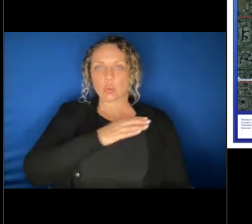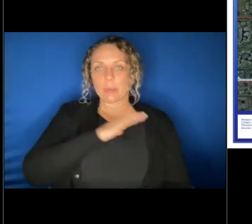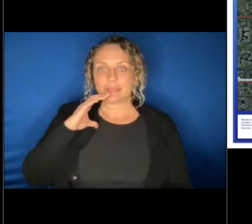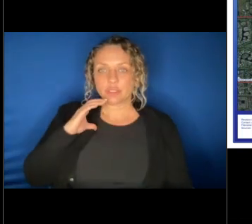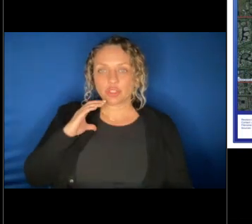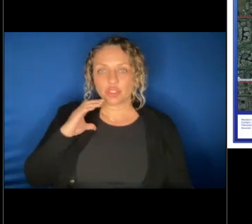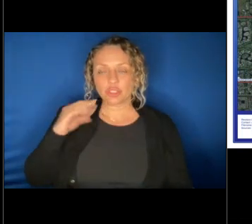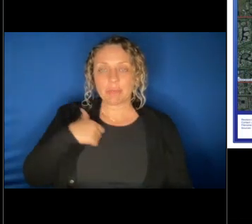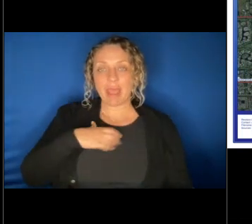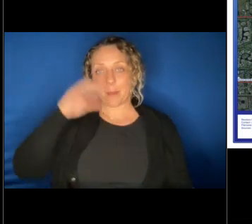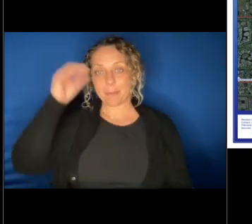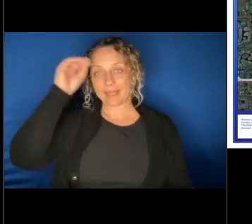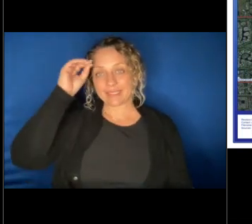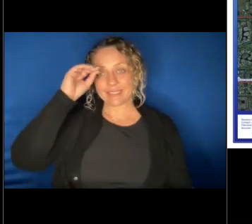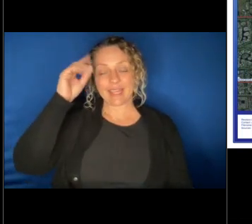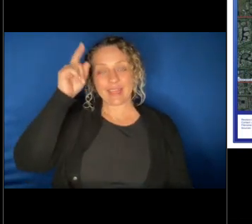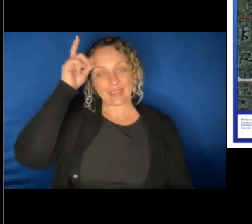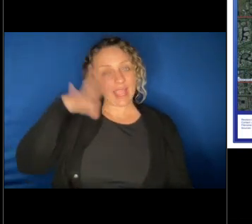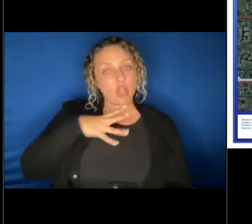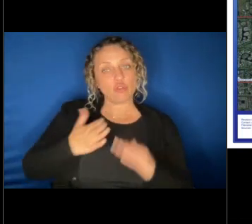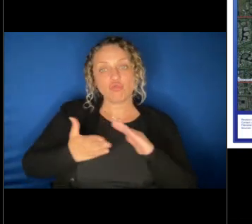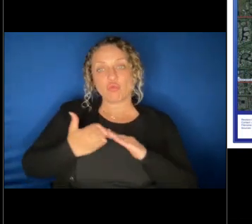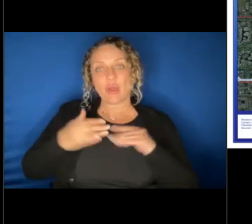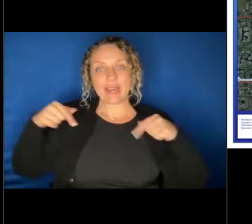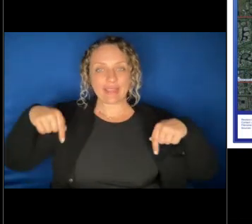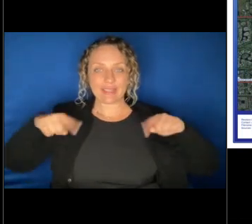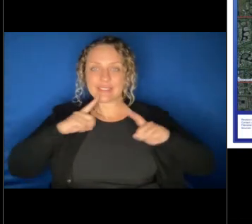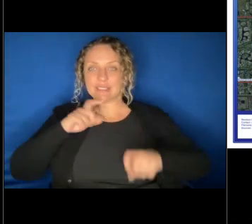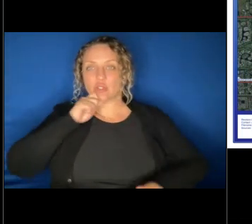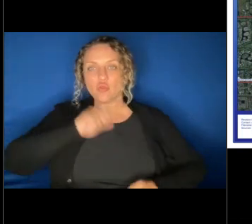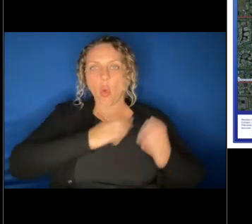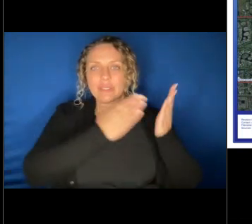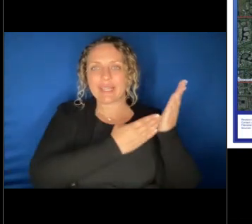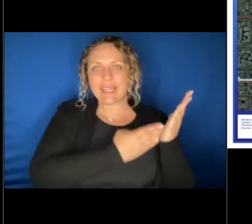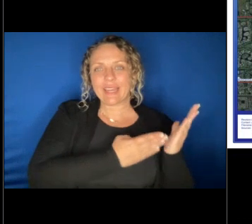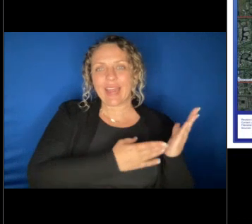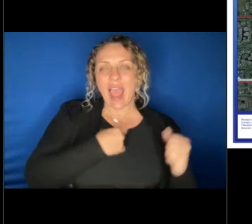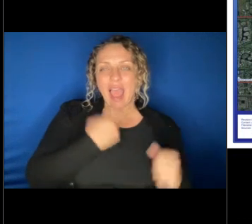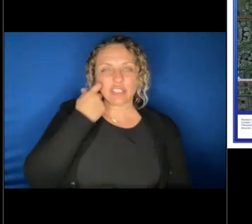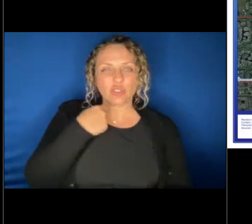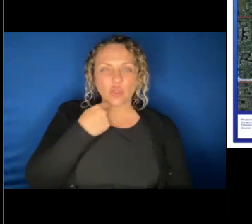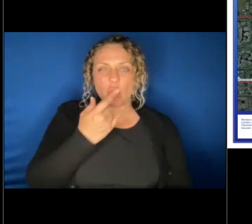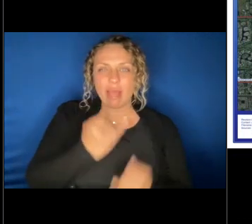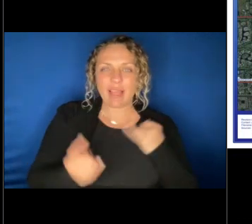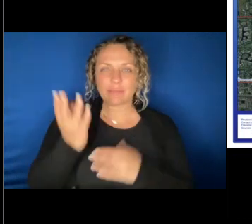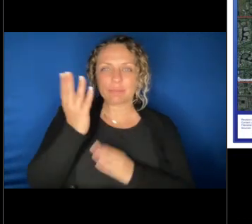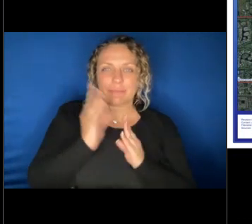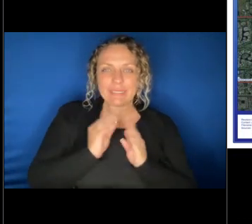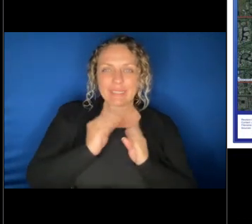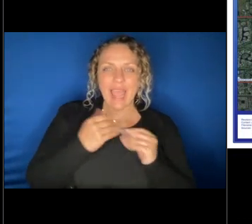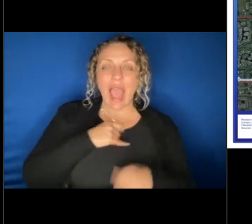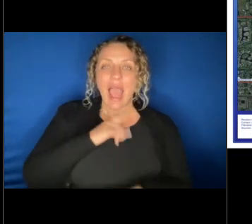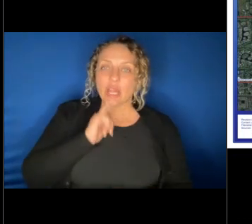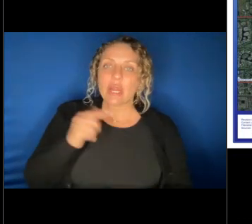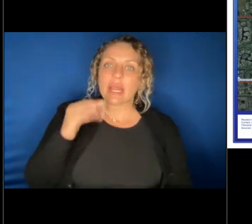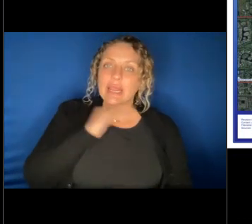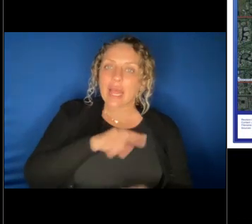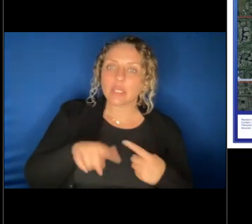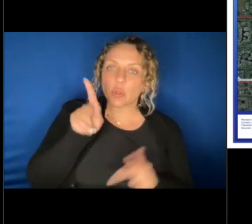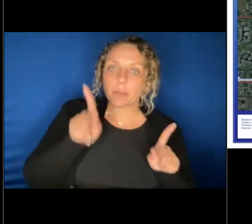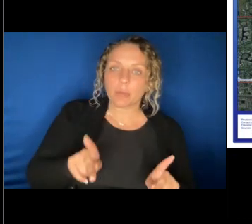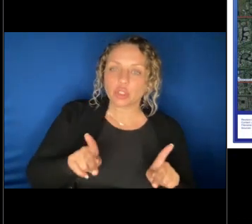In my opinion, the guy who's running this thing, this is such old data. And like I told you at the last meeting, I literally lied to the